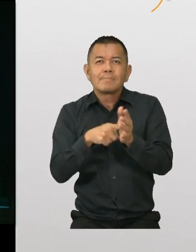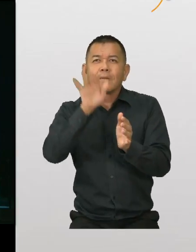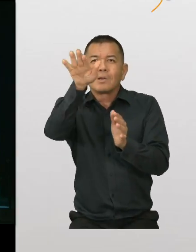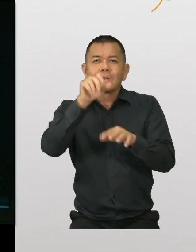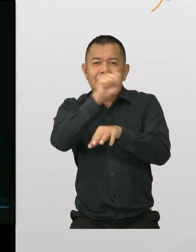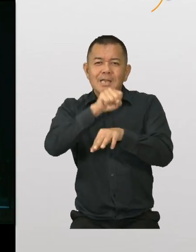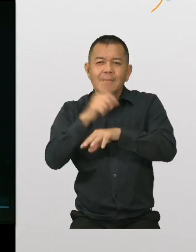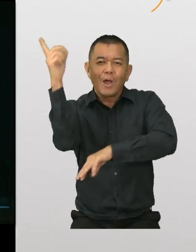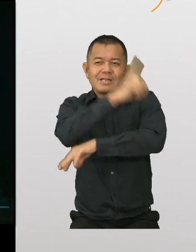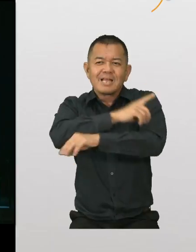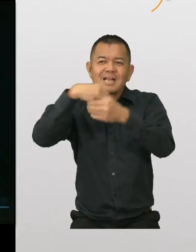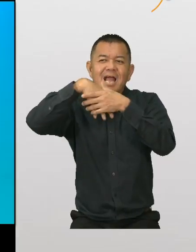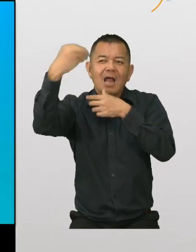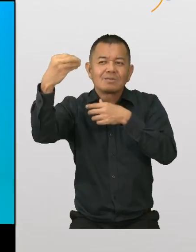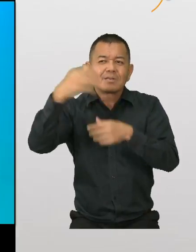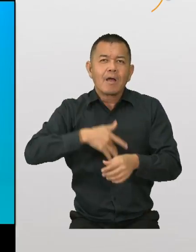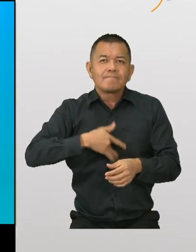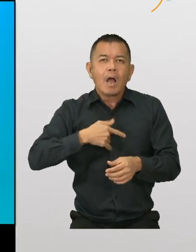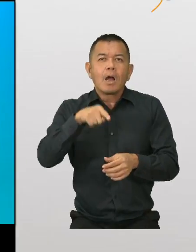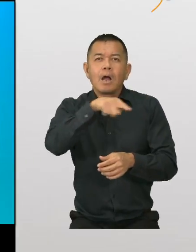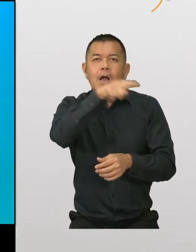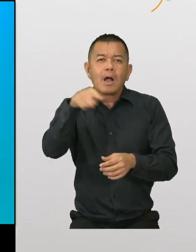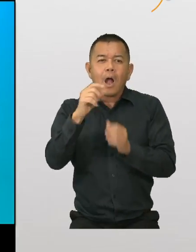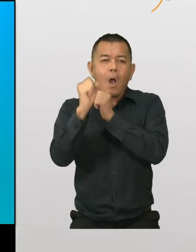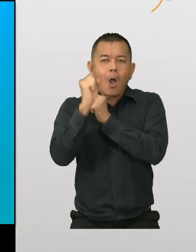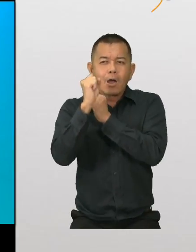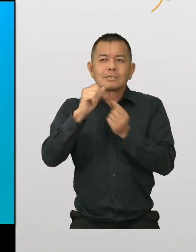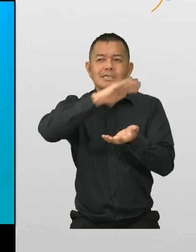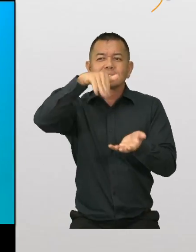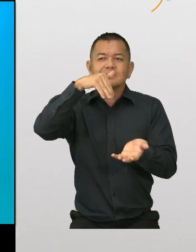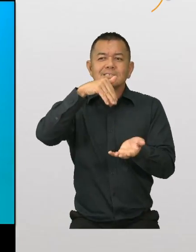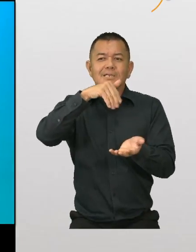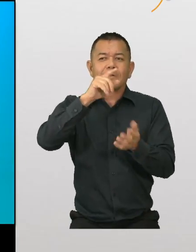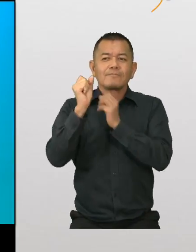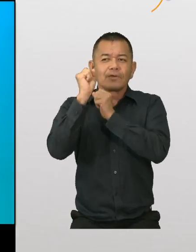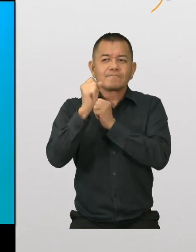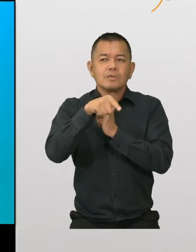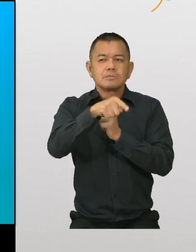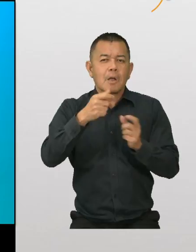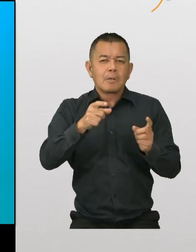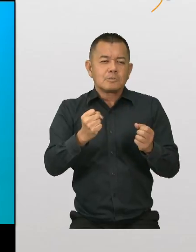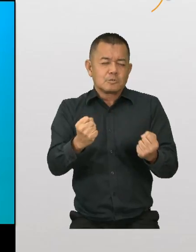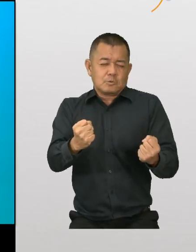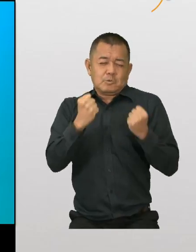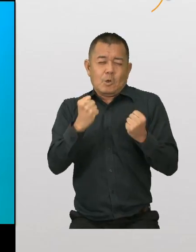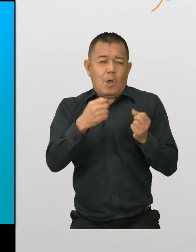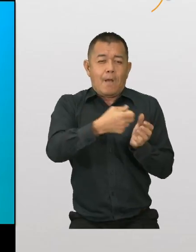We can see that hawker food is the best cure for homesickness for